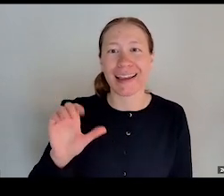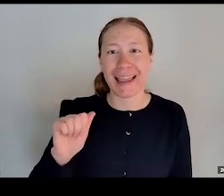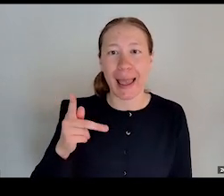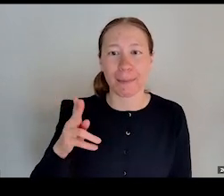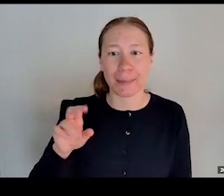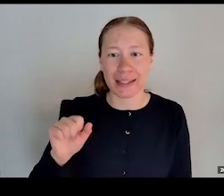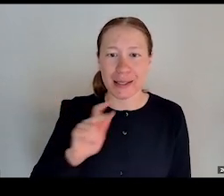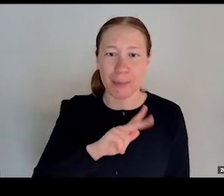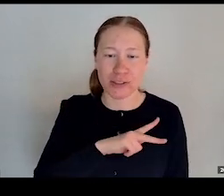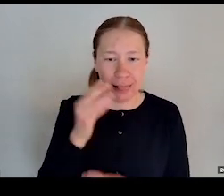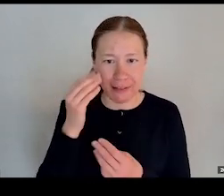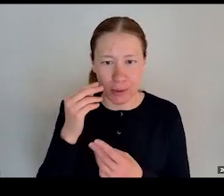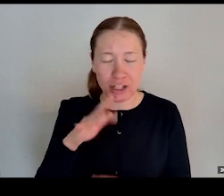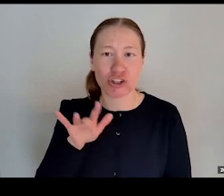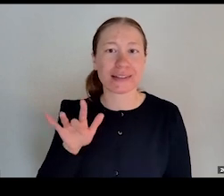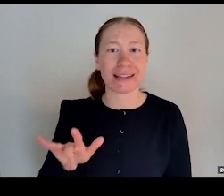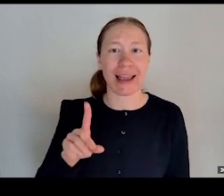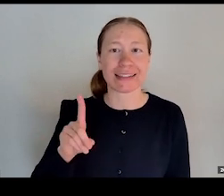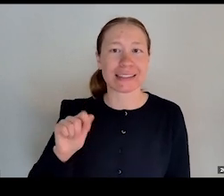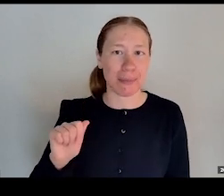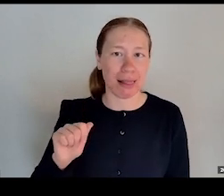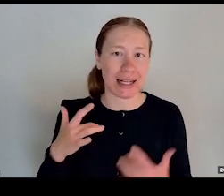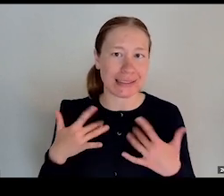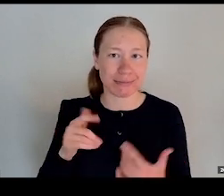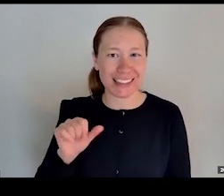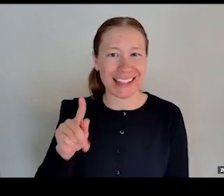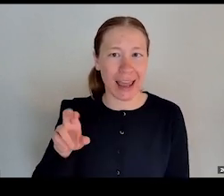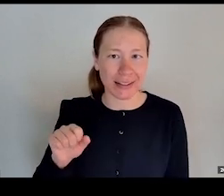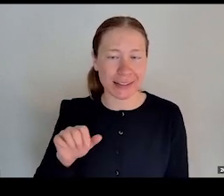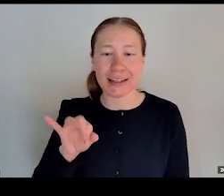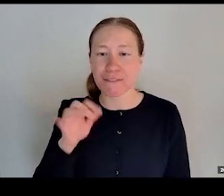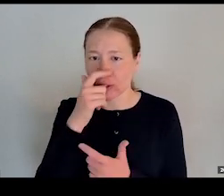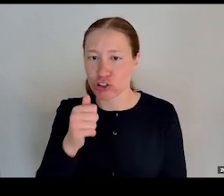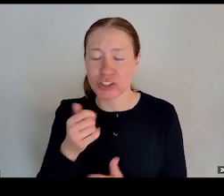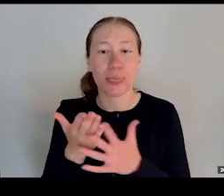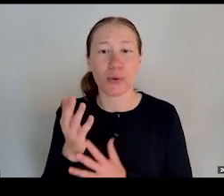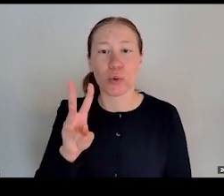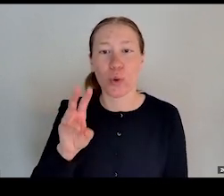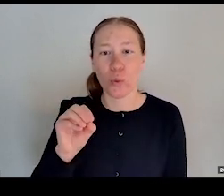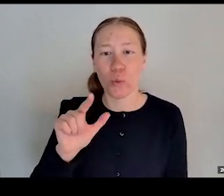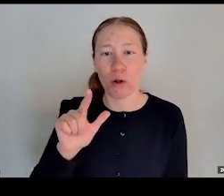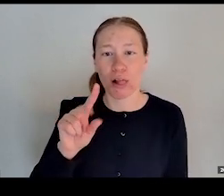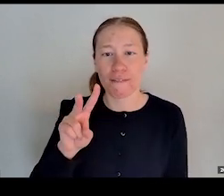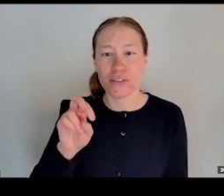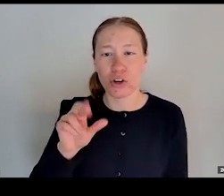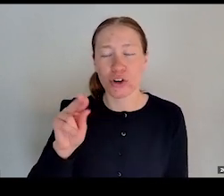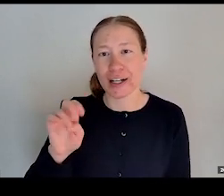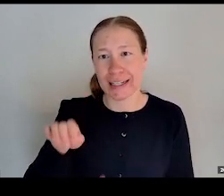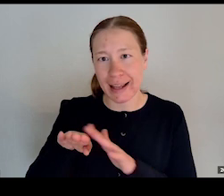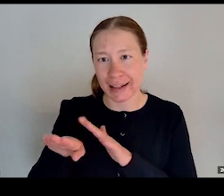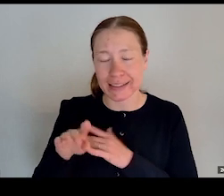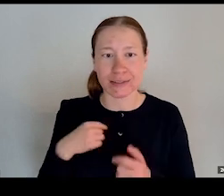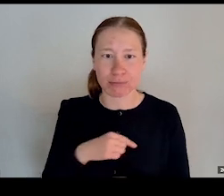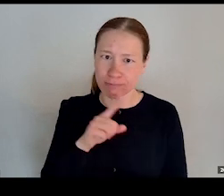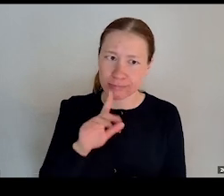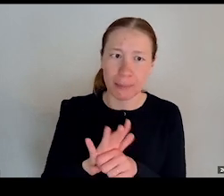select Disability Status if you are interested in doing so. This information is used to measure the university's commitment to accessibility and